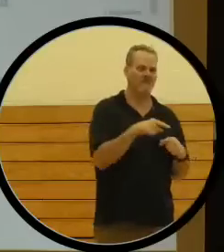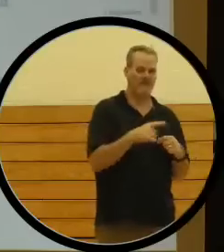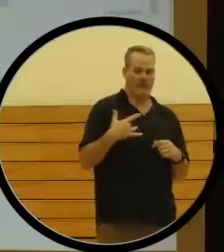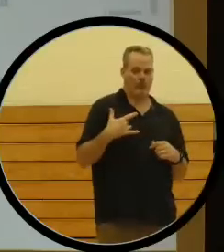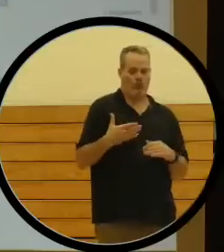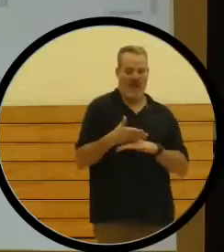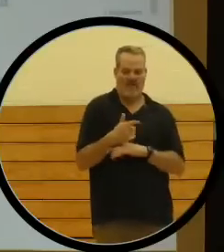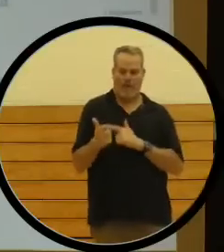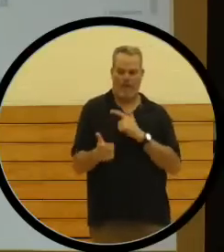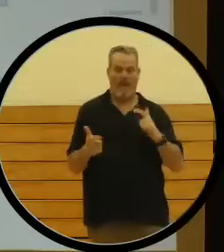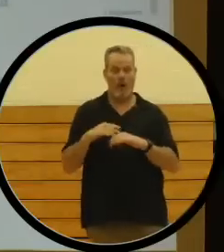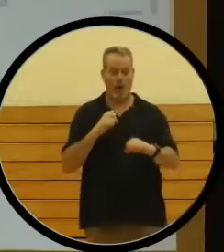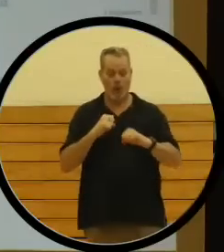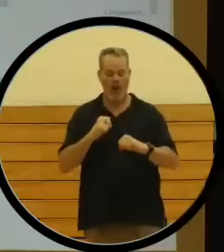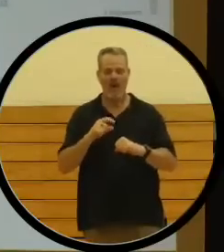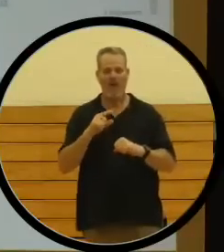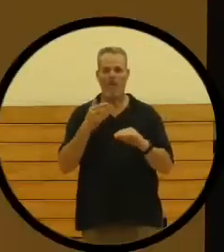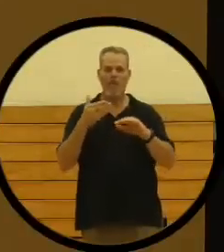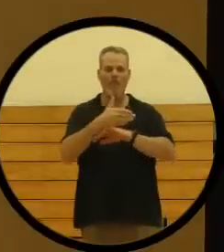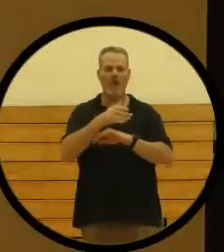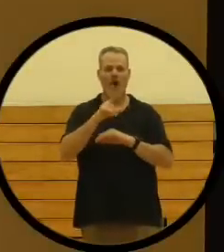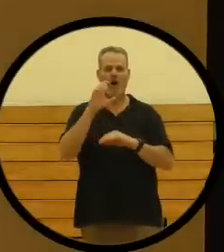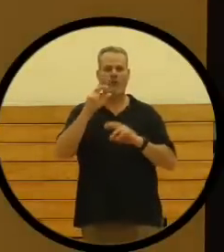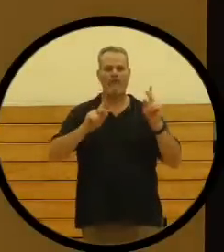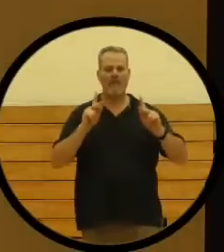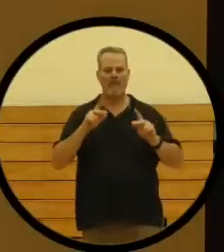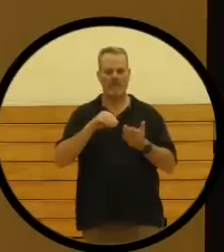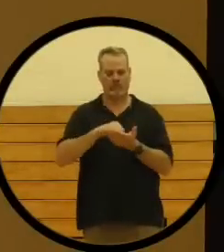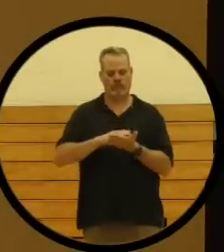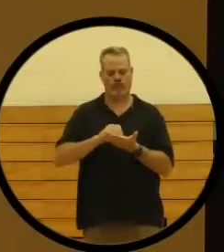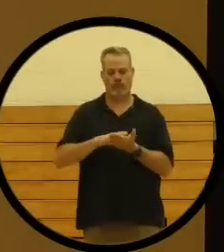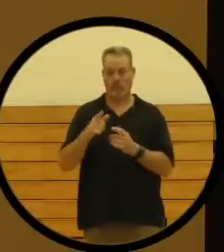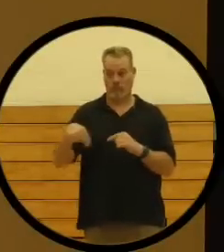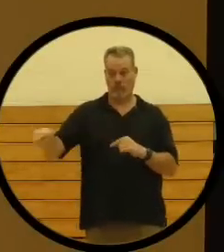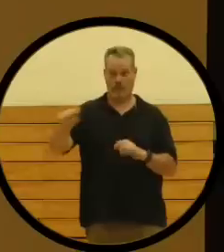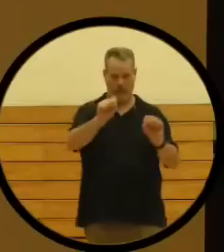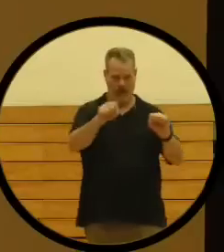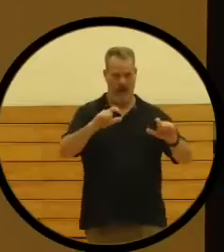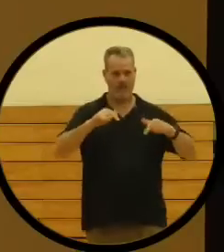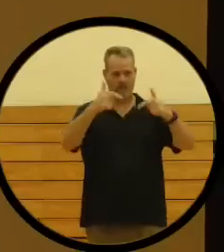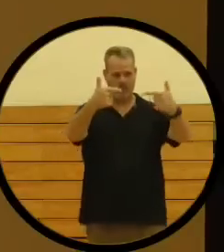a big earthquake, hundreds of people from around the islands do that, so you can do that too.